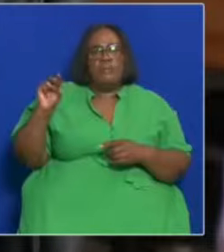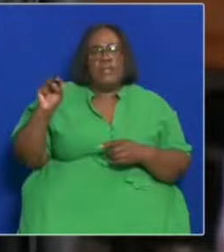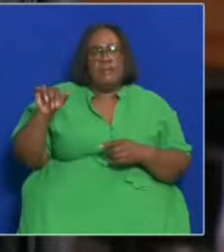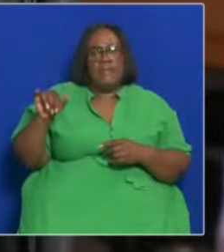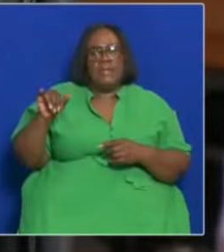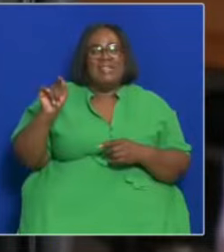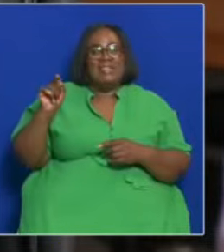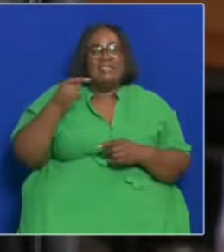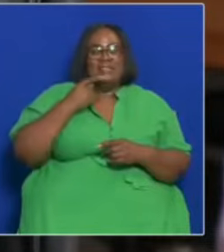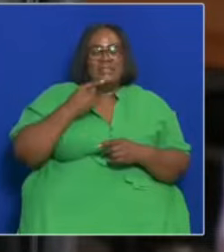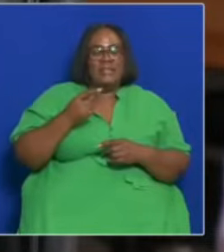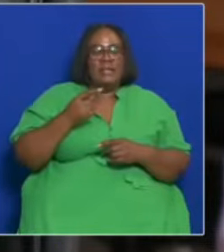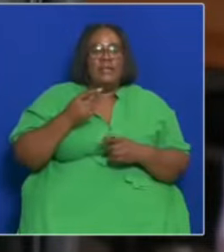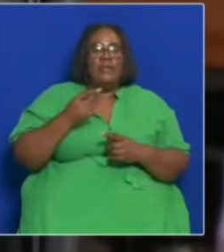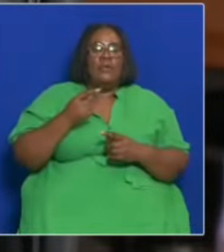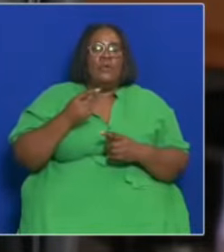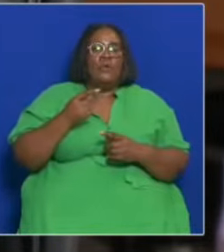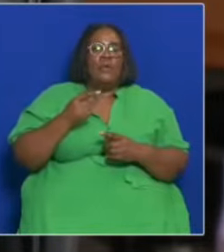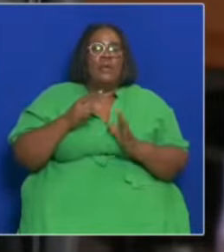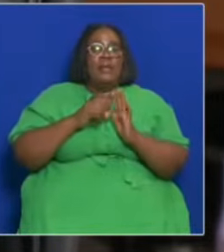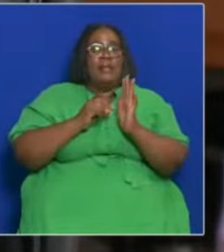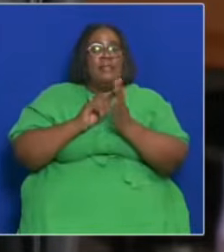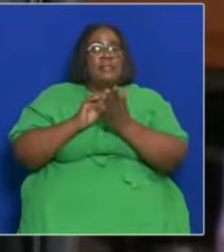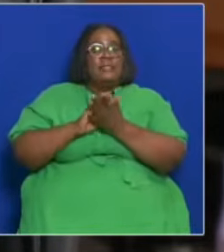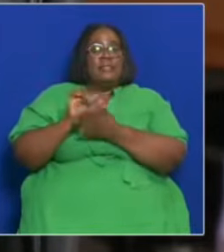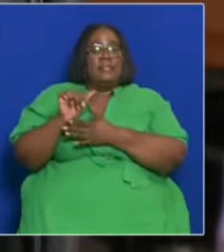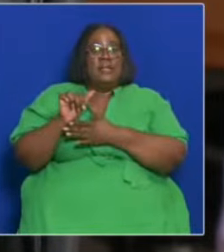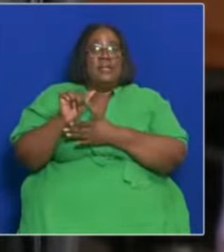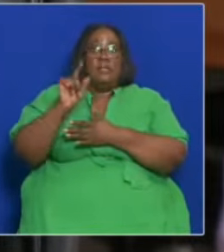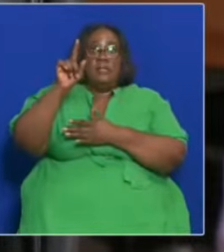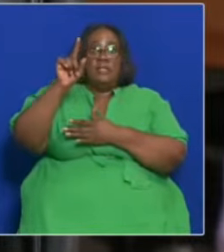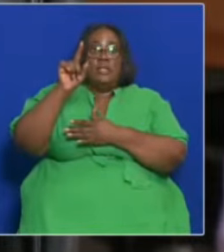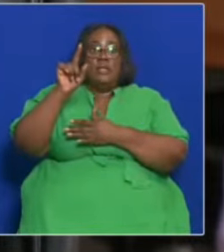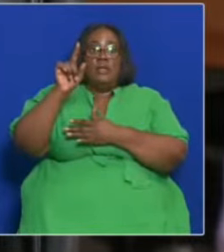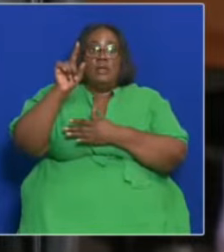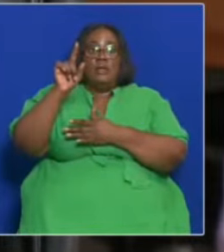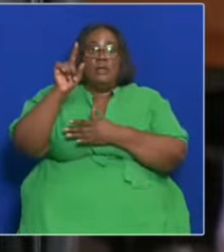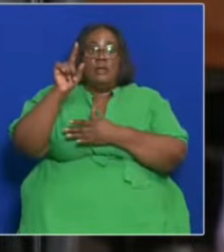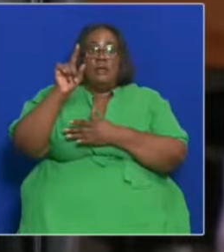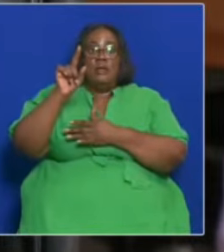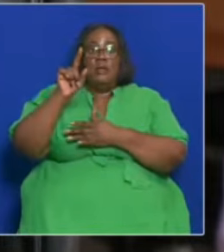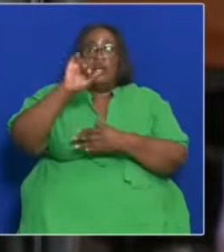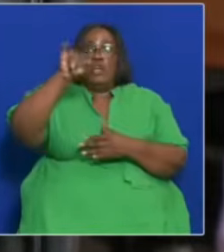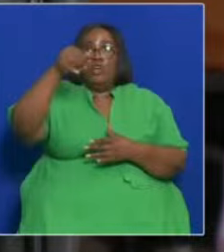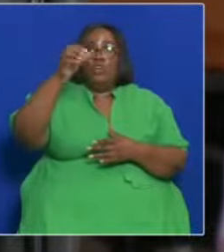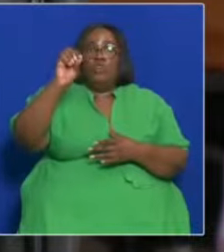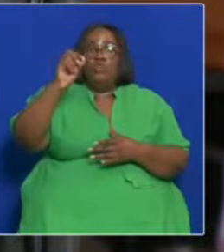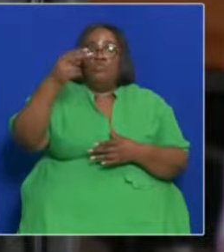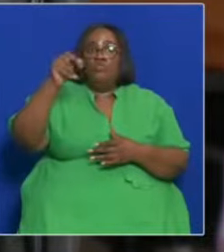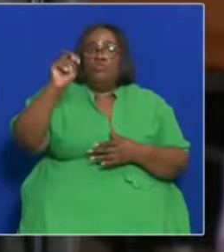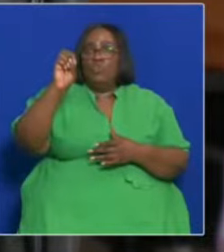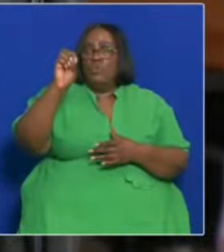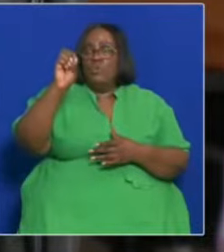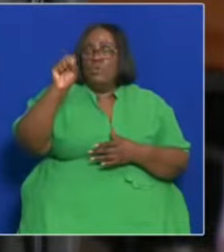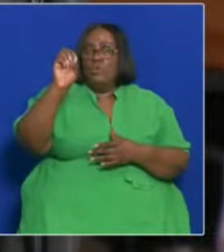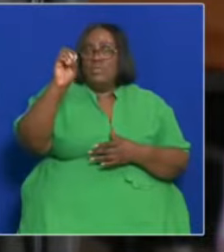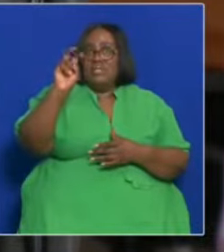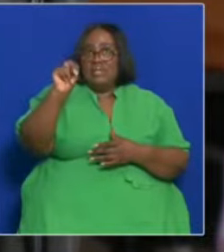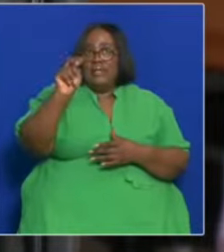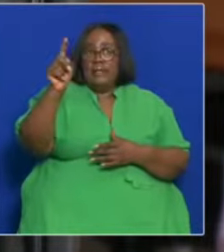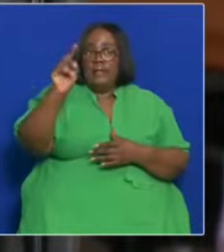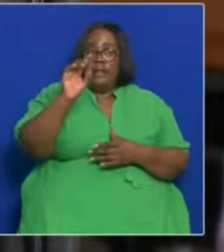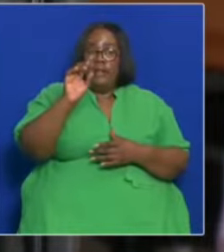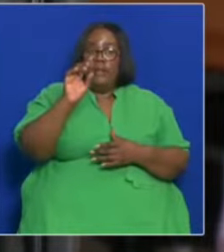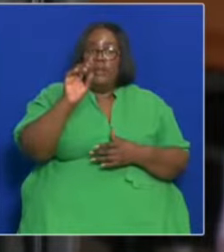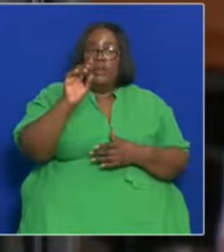Advocate Johnson had asked for your inclusion, said there'll be a meeting and all of those who are designated would be there